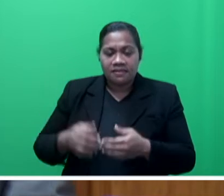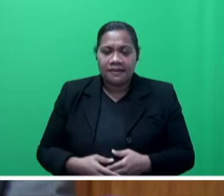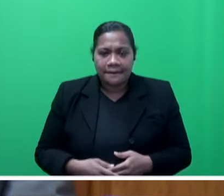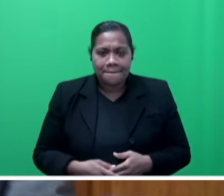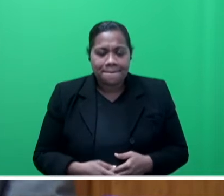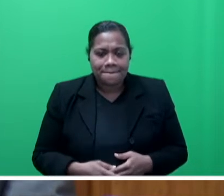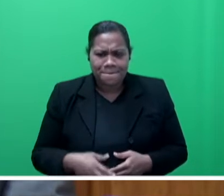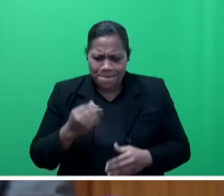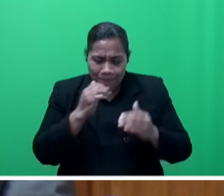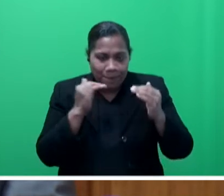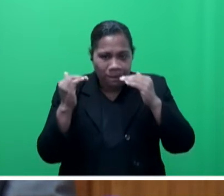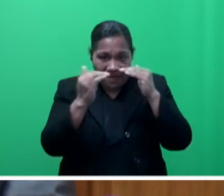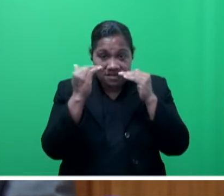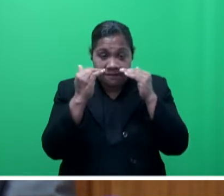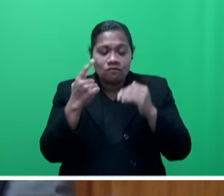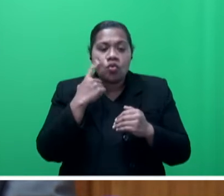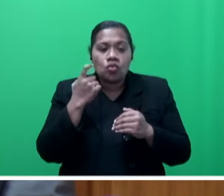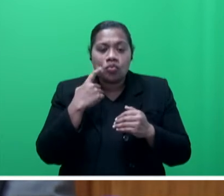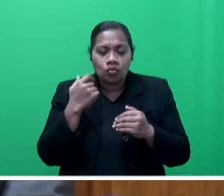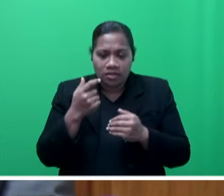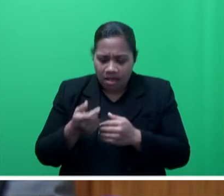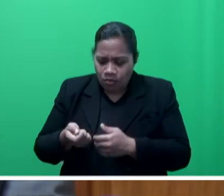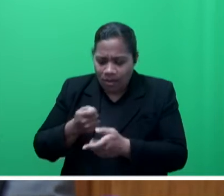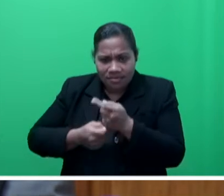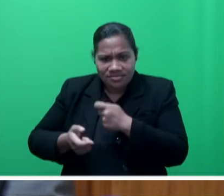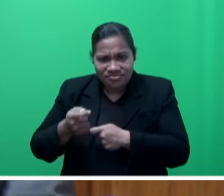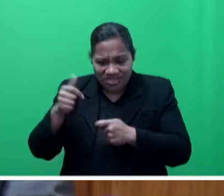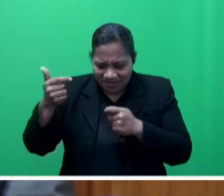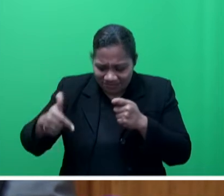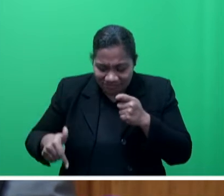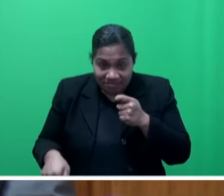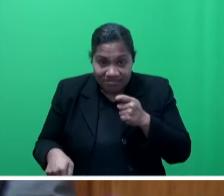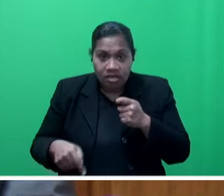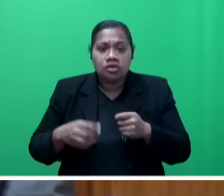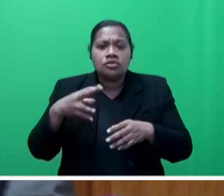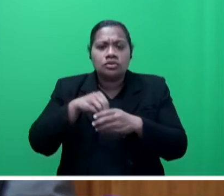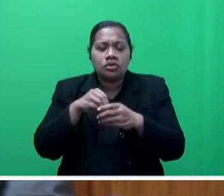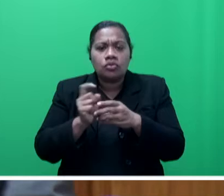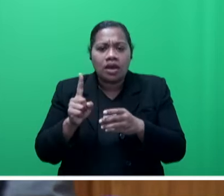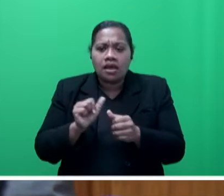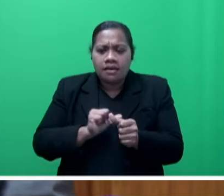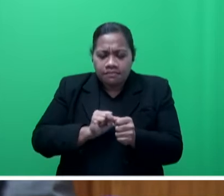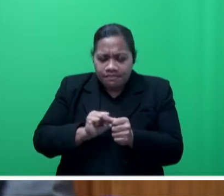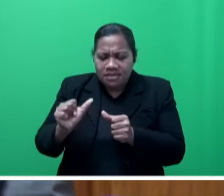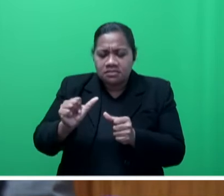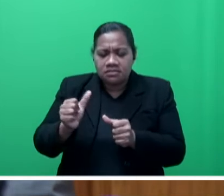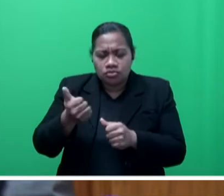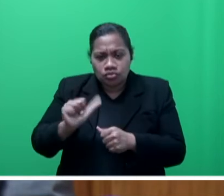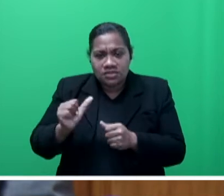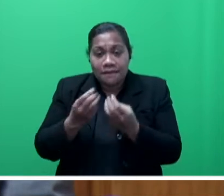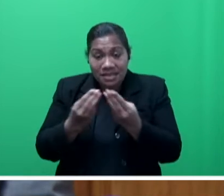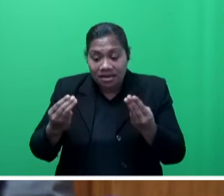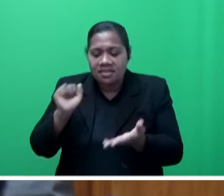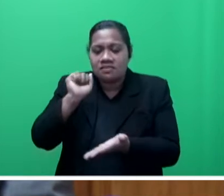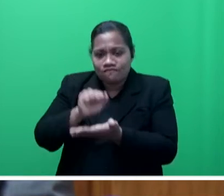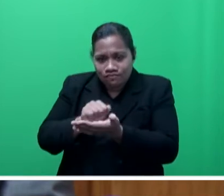standards of water well drilling globally. So it involves making the best use of materials and the right materials, because we have found